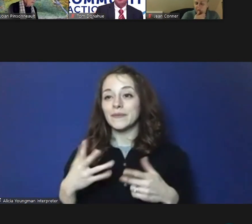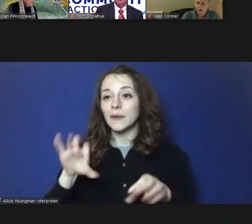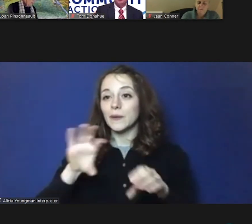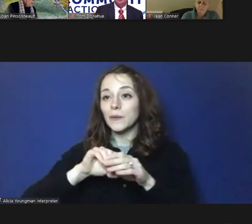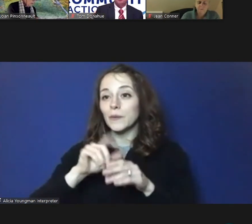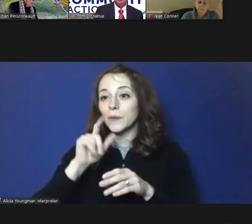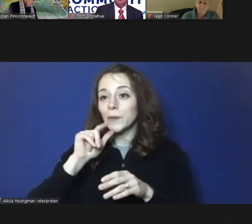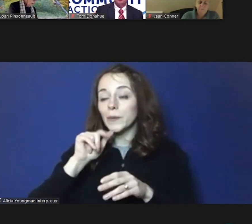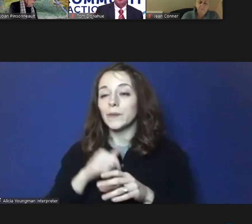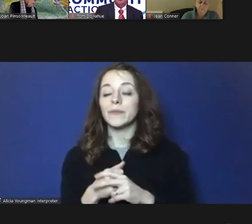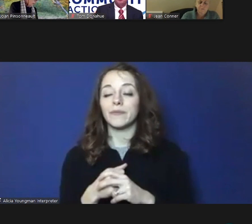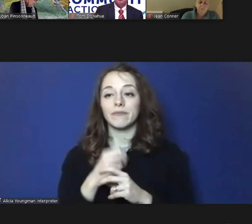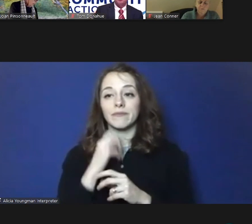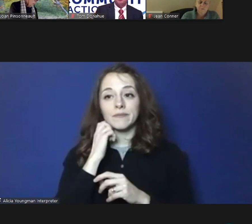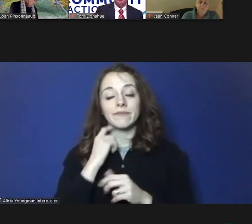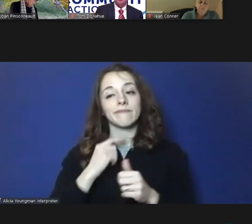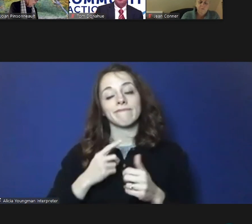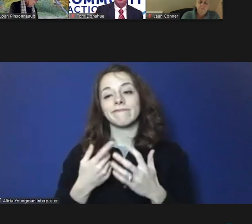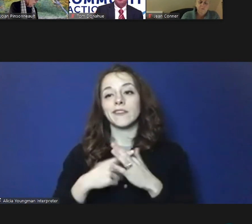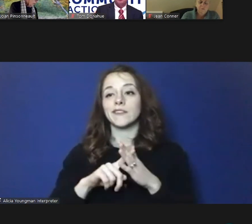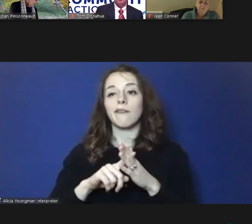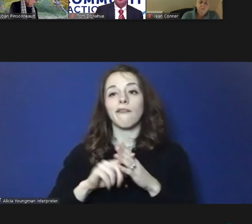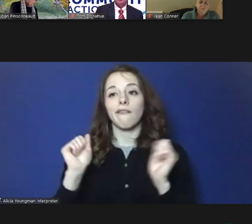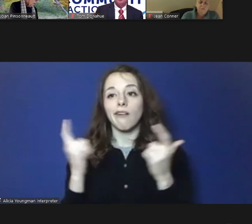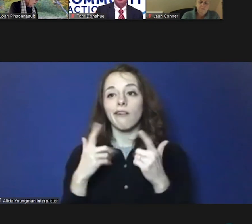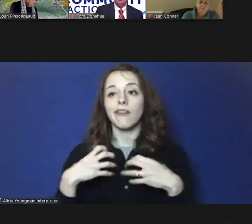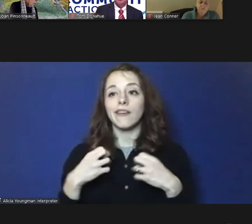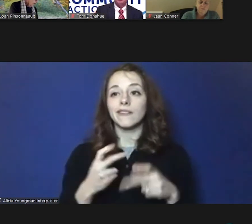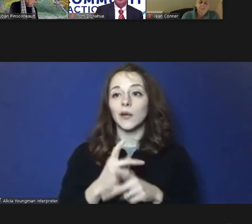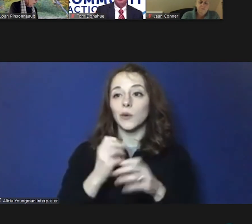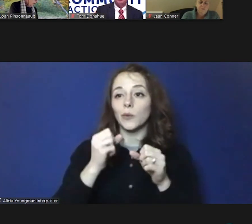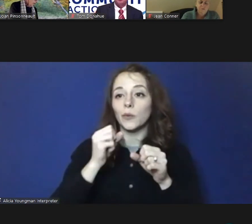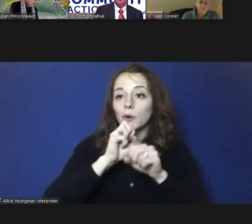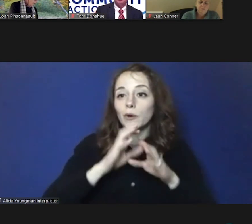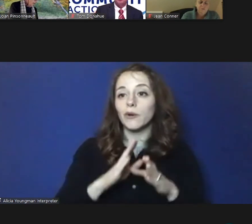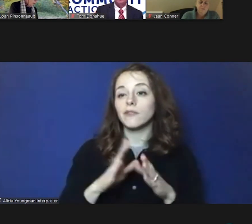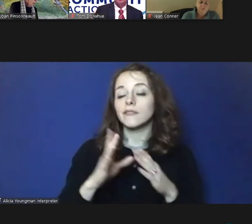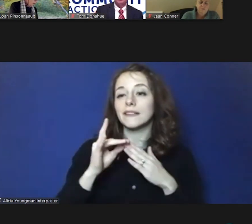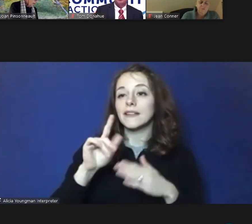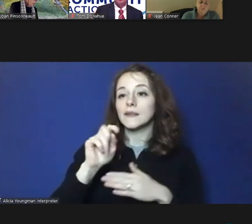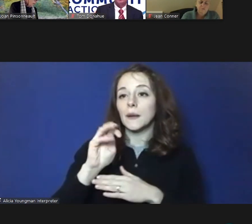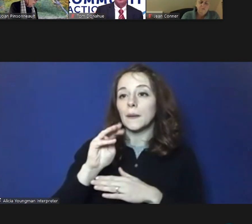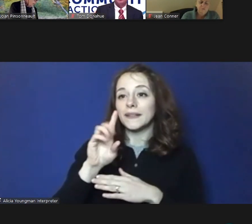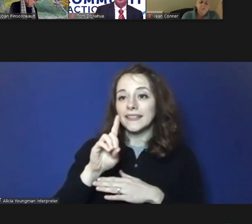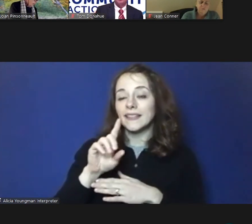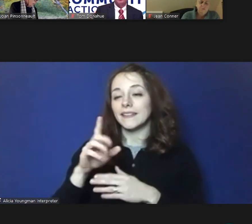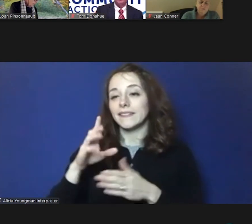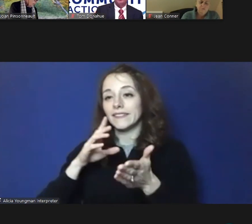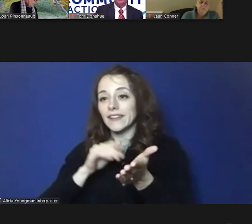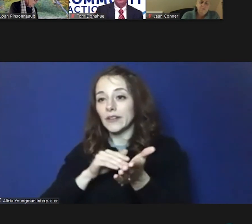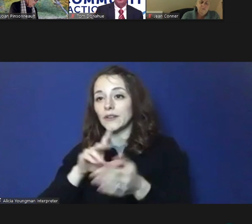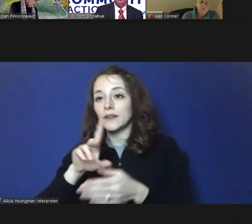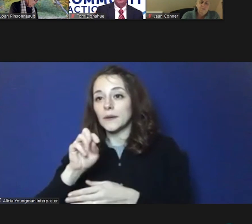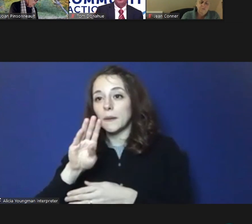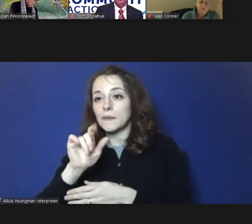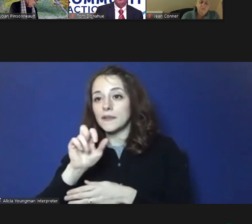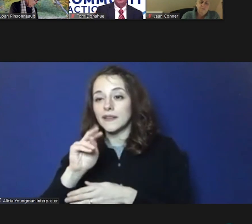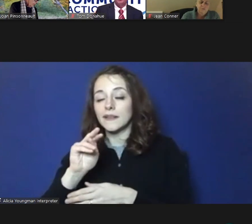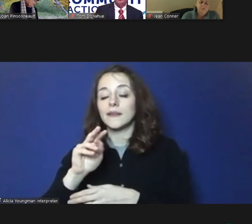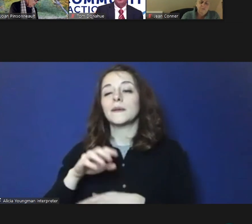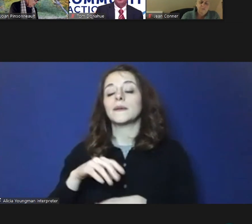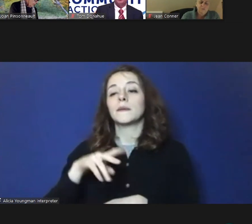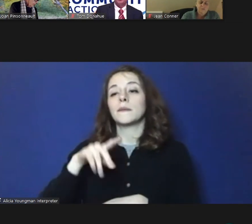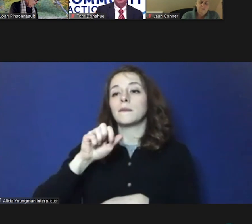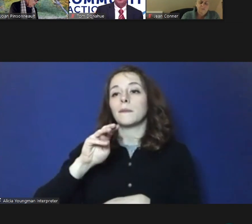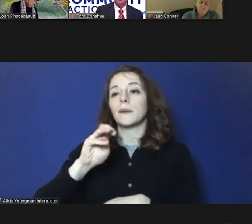include, I'll start, I guess, with all of our healthcare workers led by Tom D and Dr. Dobson and Pamela Duchesne.